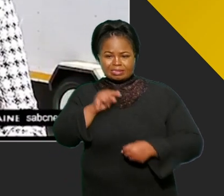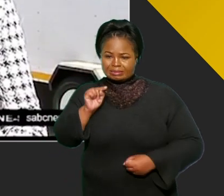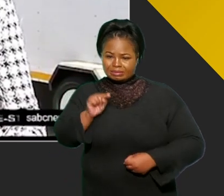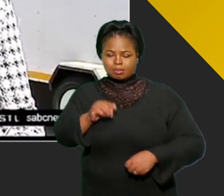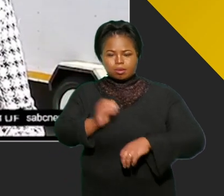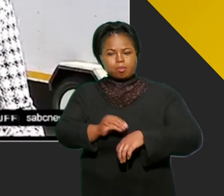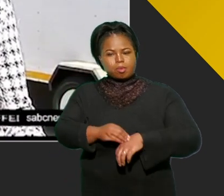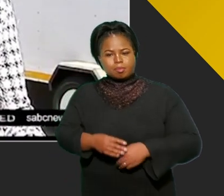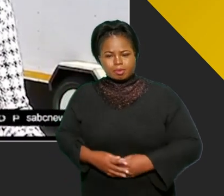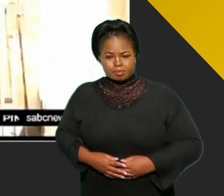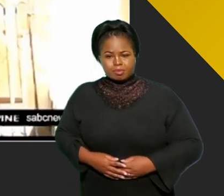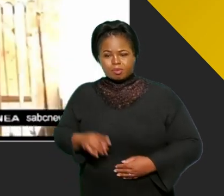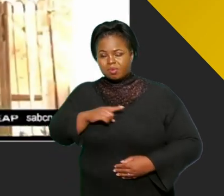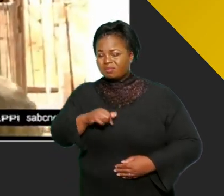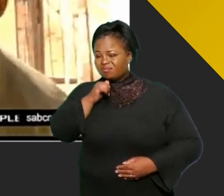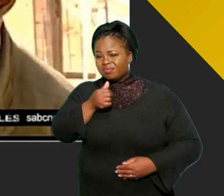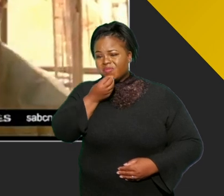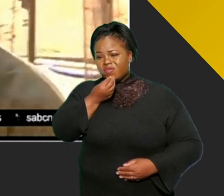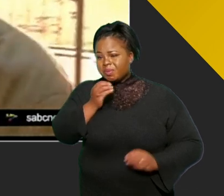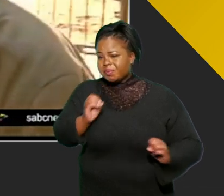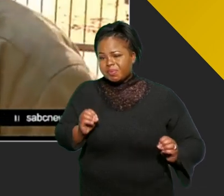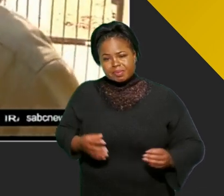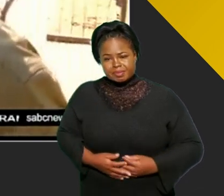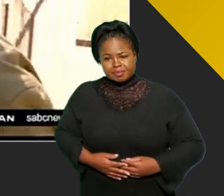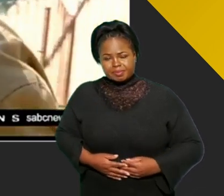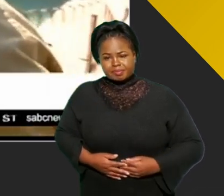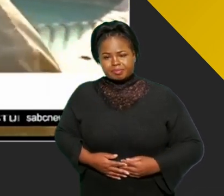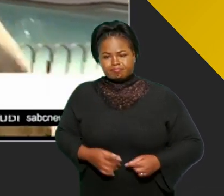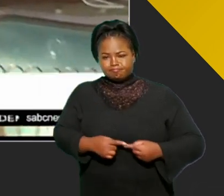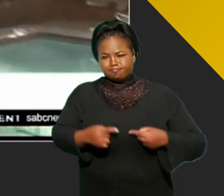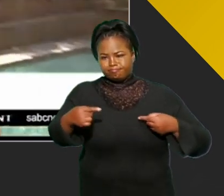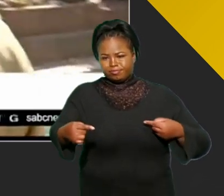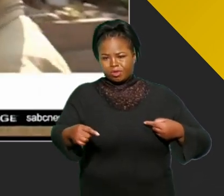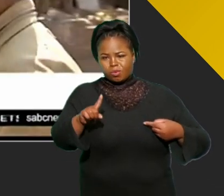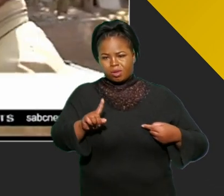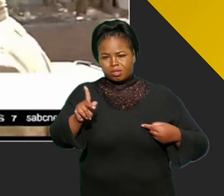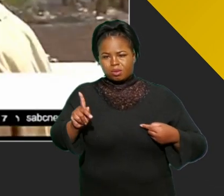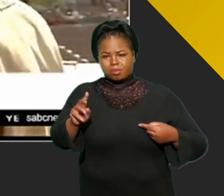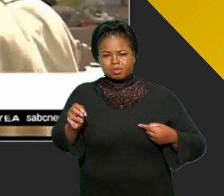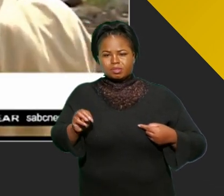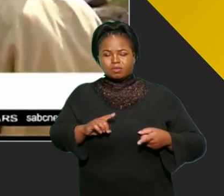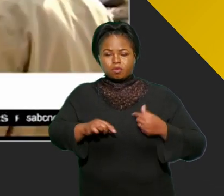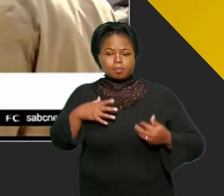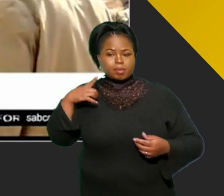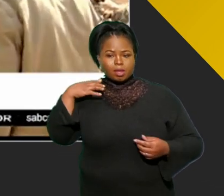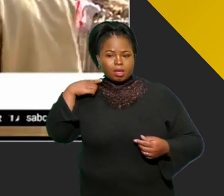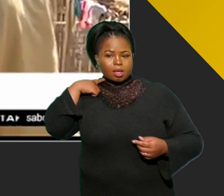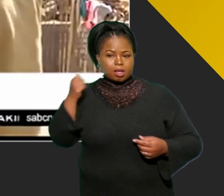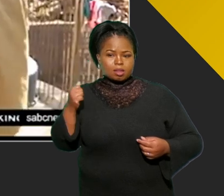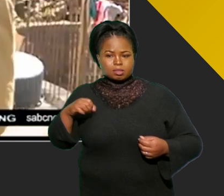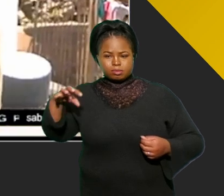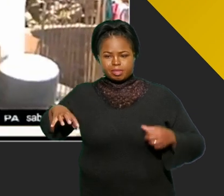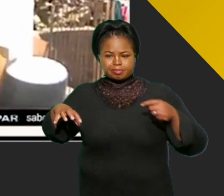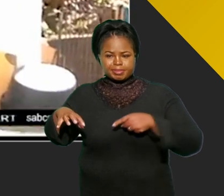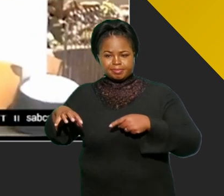problem. We don't even have food to eat. Over a kilometer away from Alex campus, their former